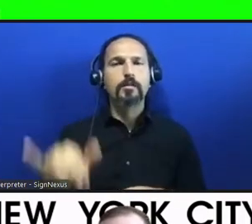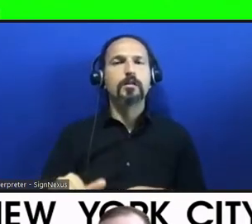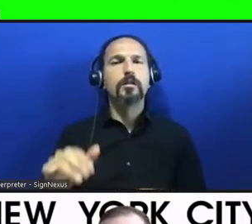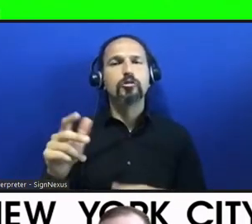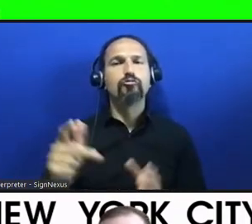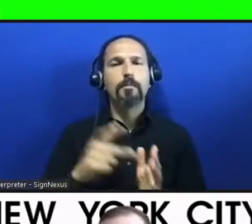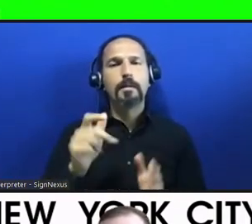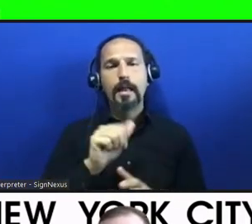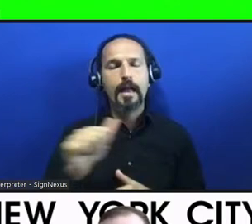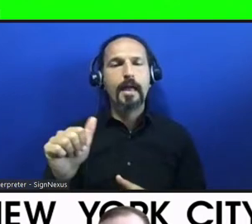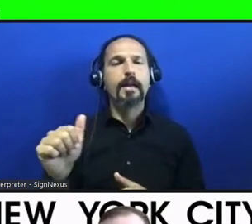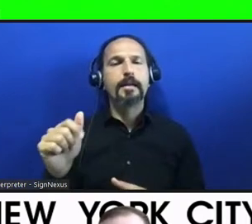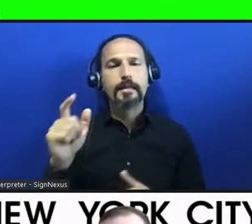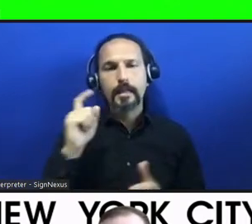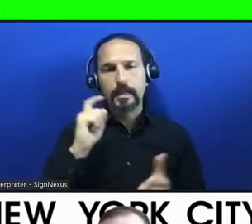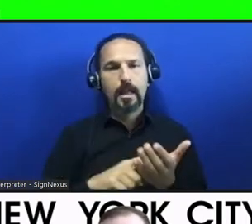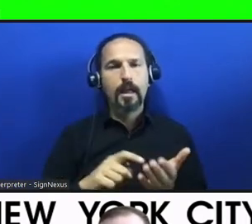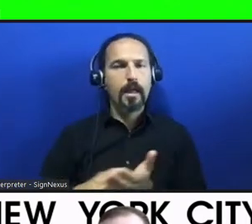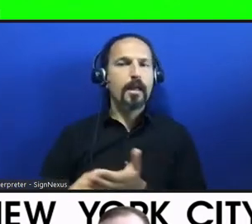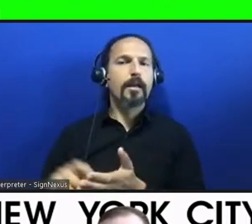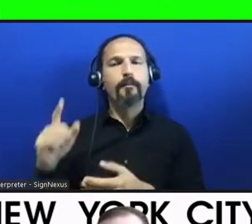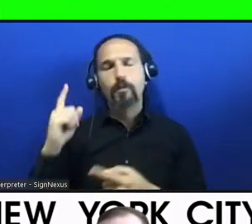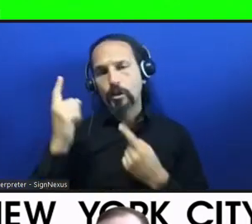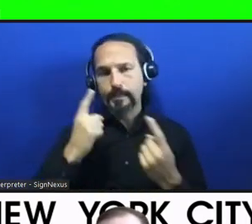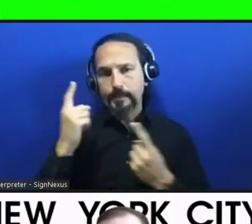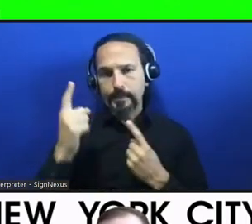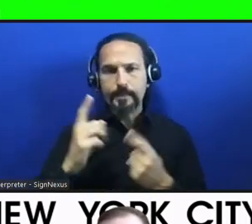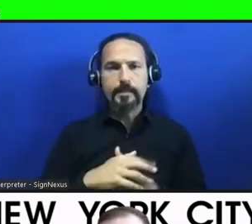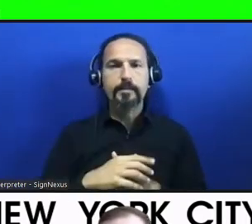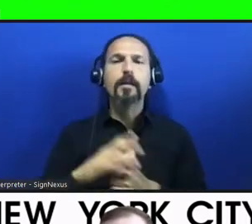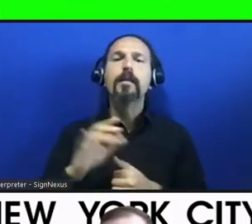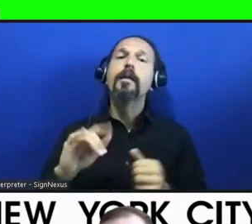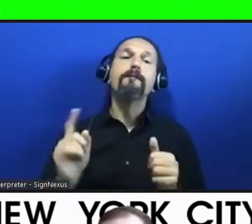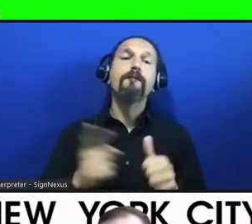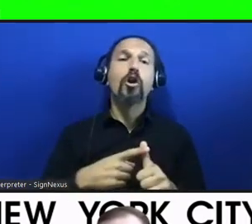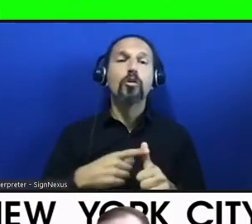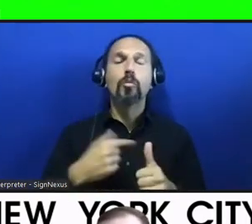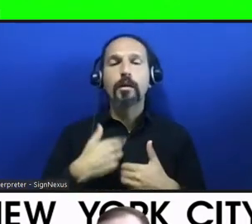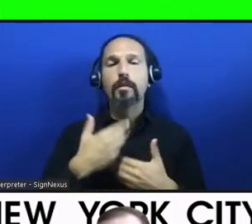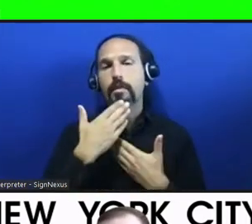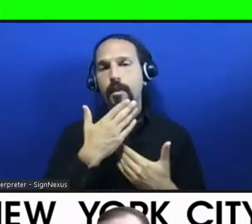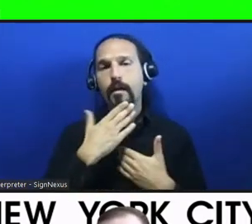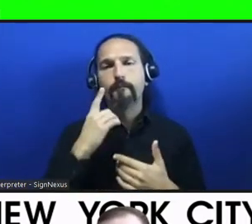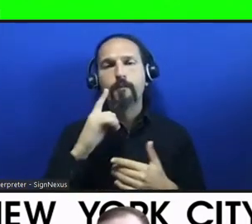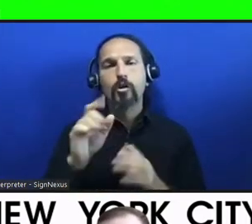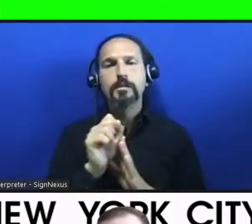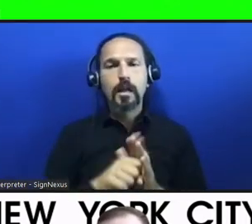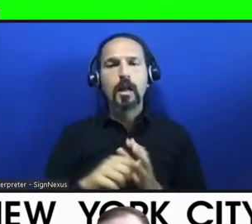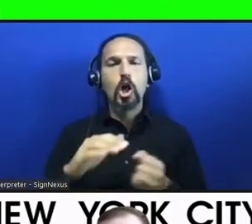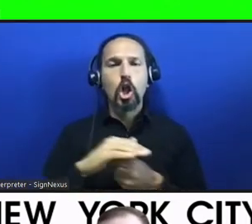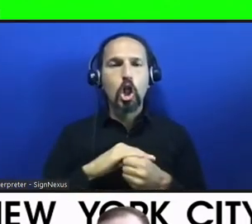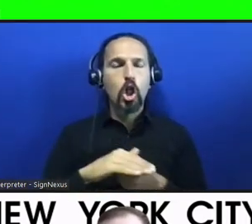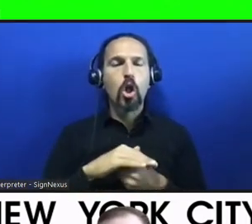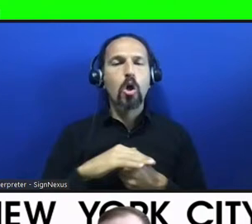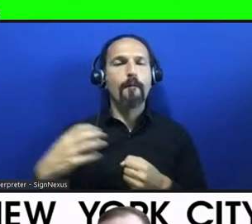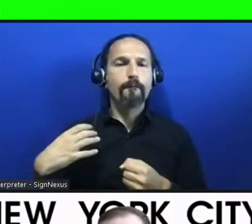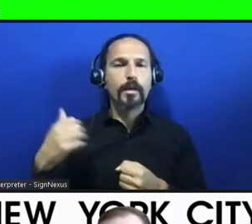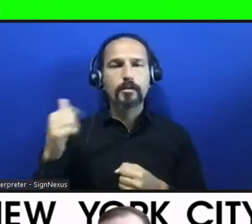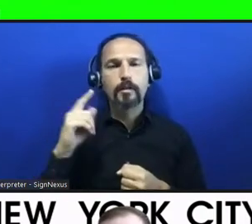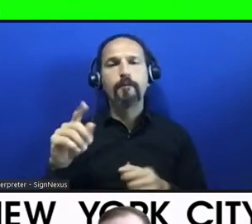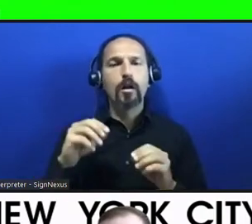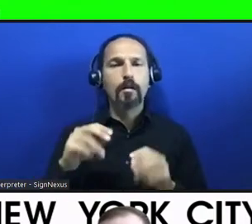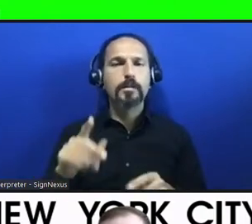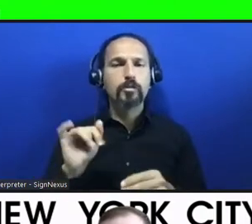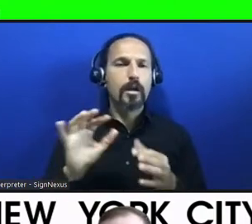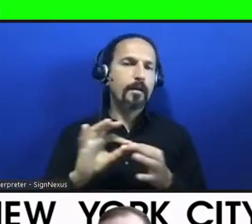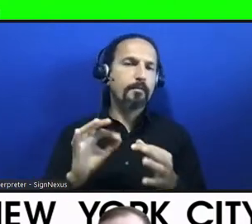has identified several key issues for consideration firstly we are grateful to federal state and local local officials for the opportunity to